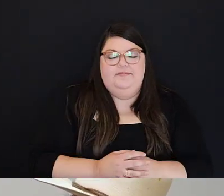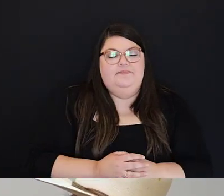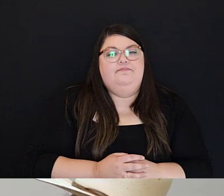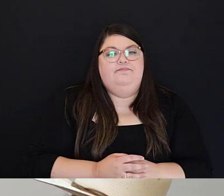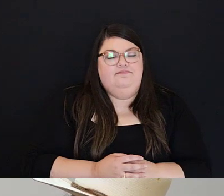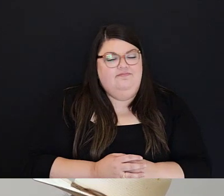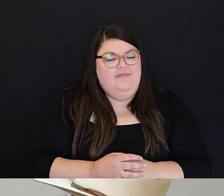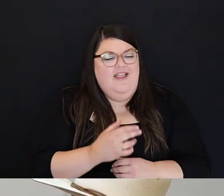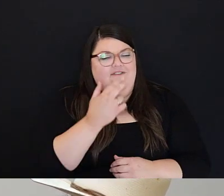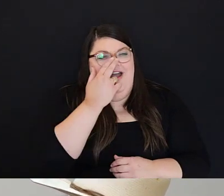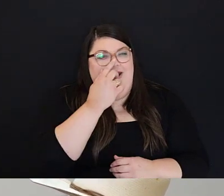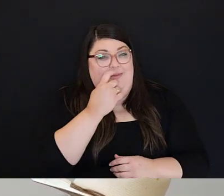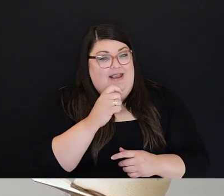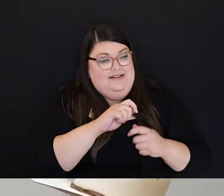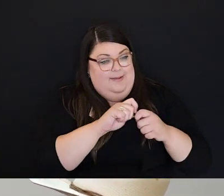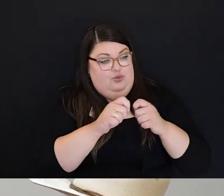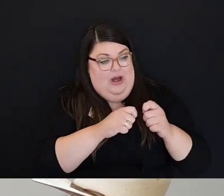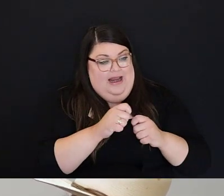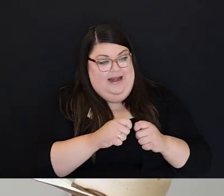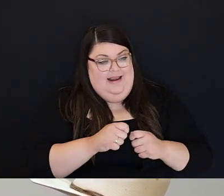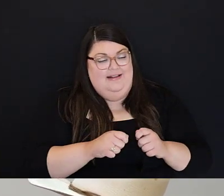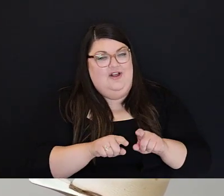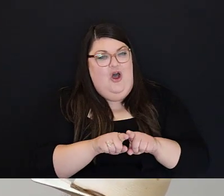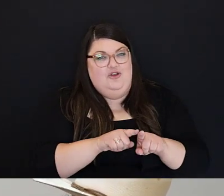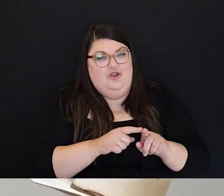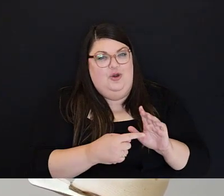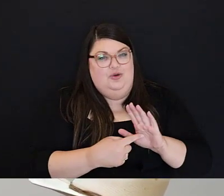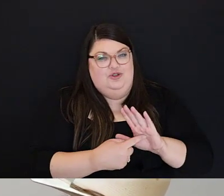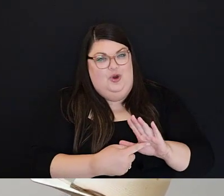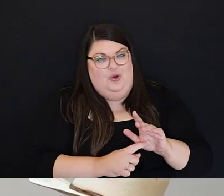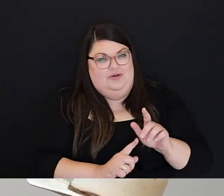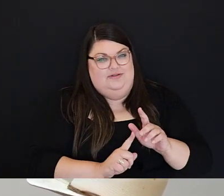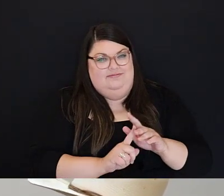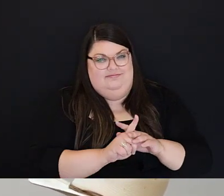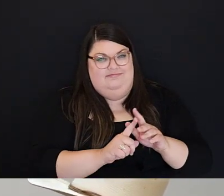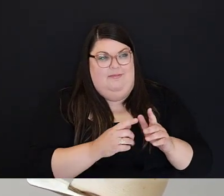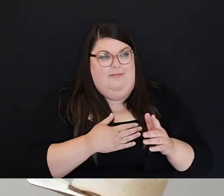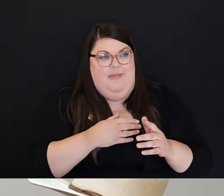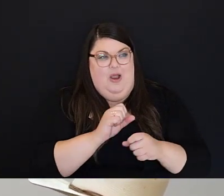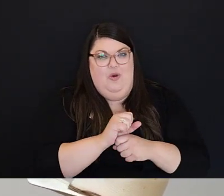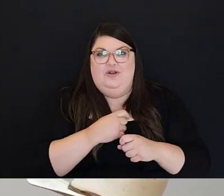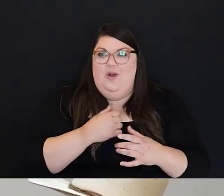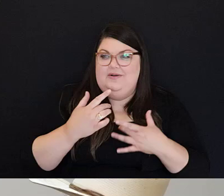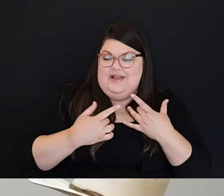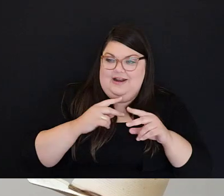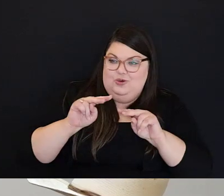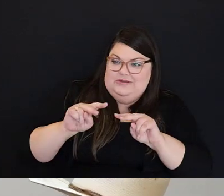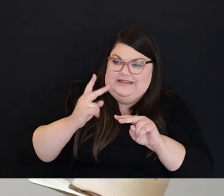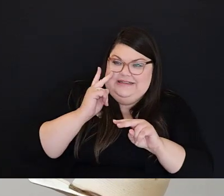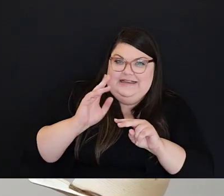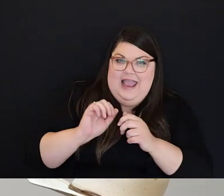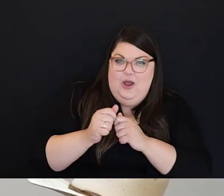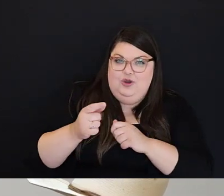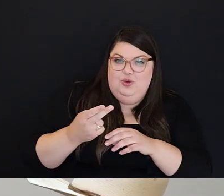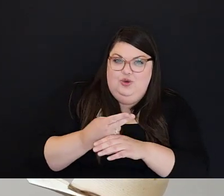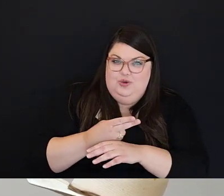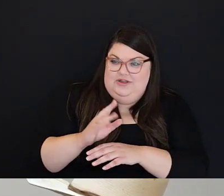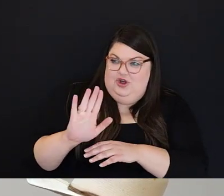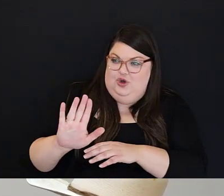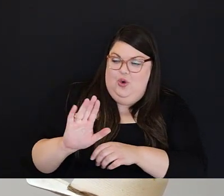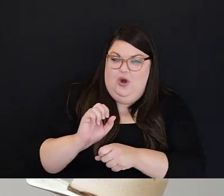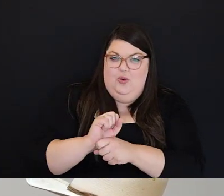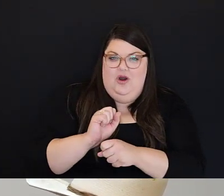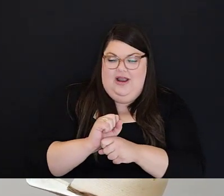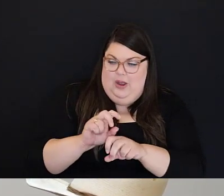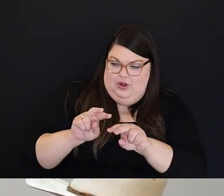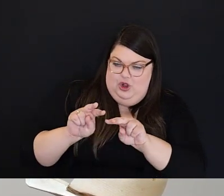It's funny because braiding also pops up in my work, and I was so excited to see how you use it in yours, because when I